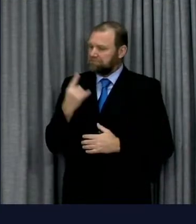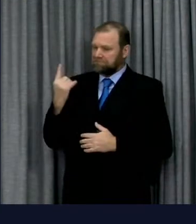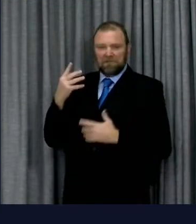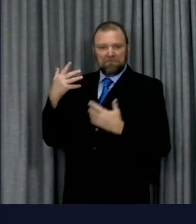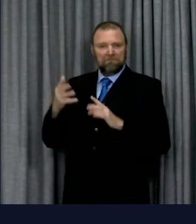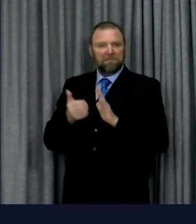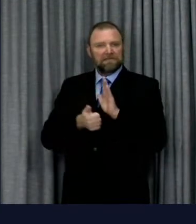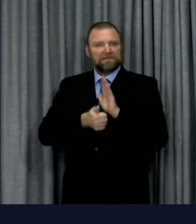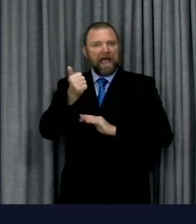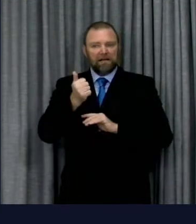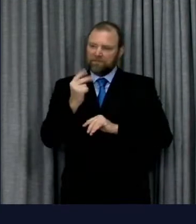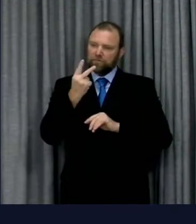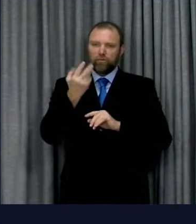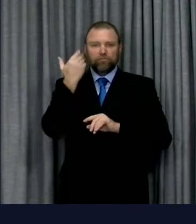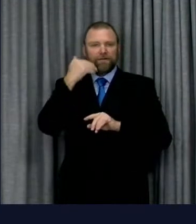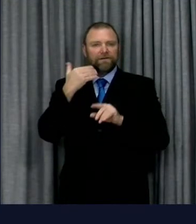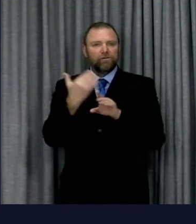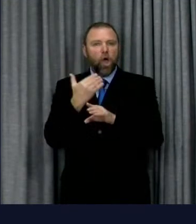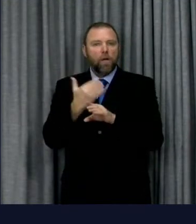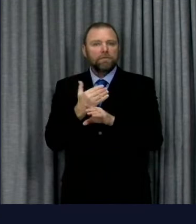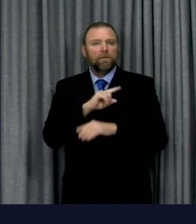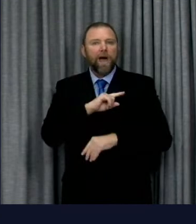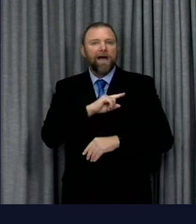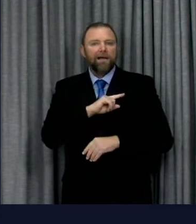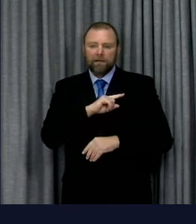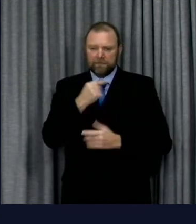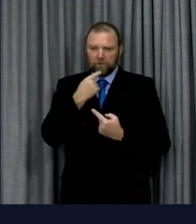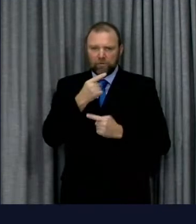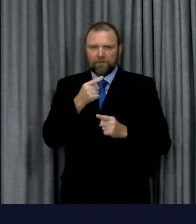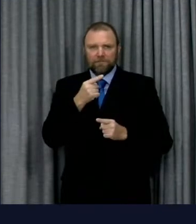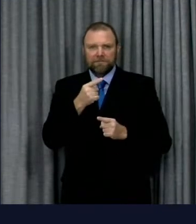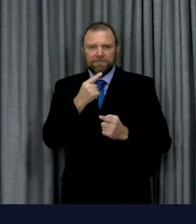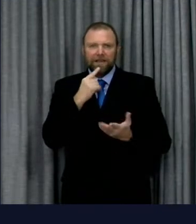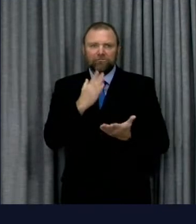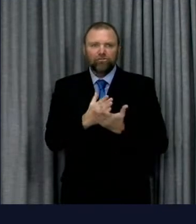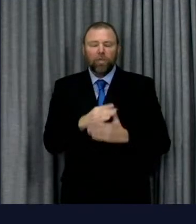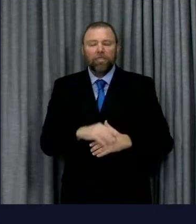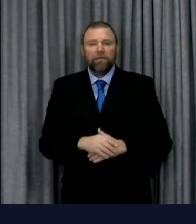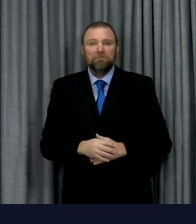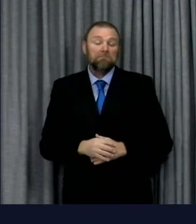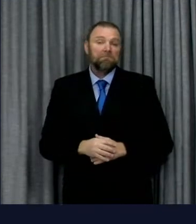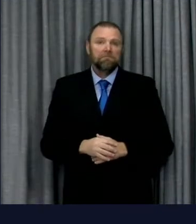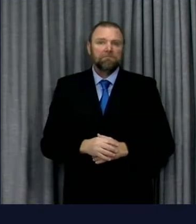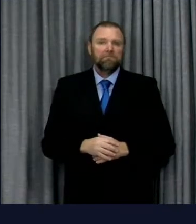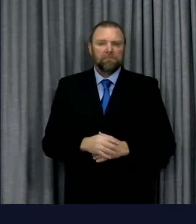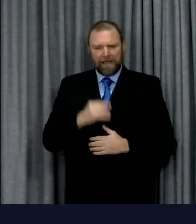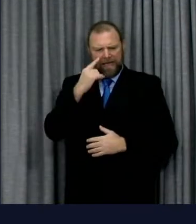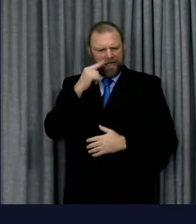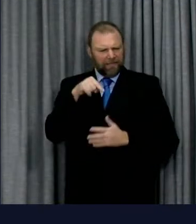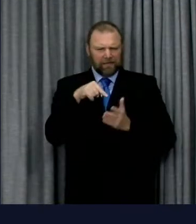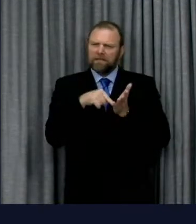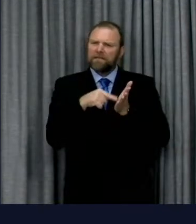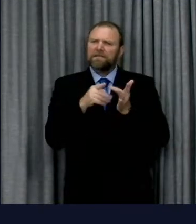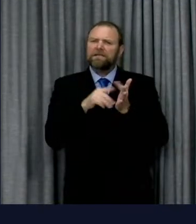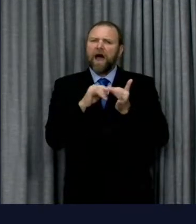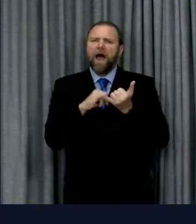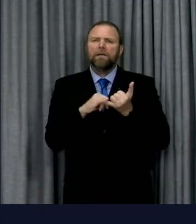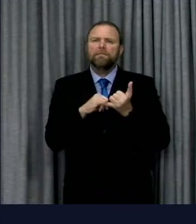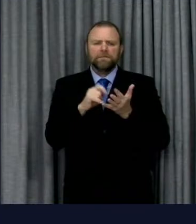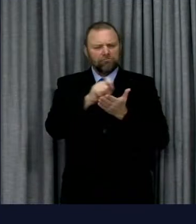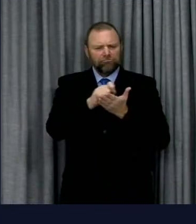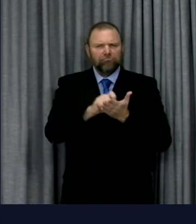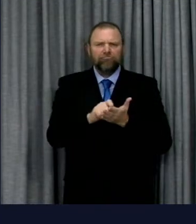2 previous jobs for not telling the truth. I think the Times wrote an editorial on the eve of the